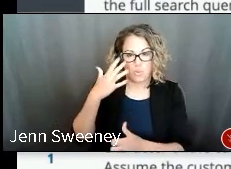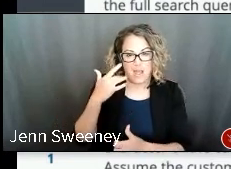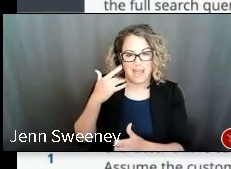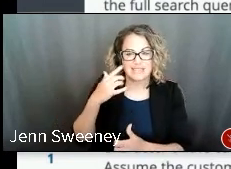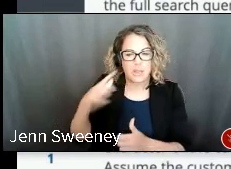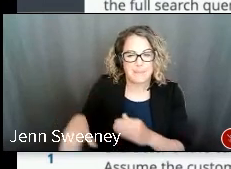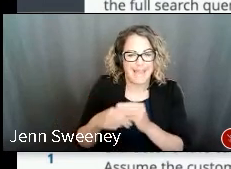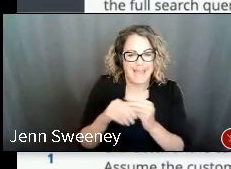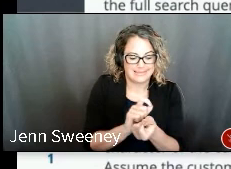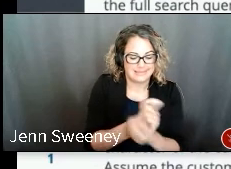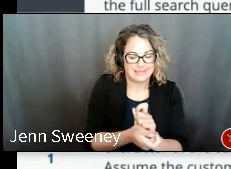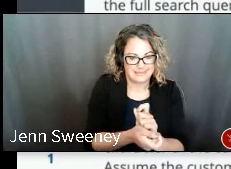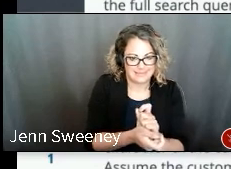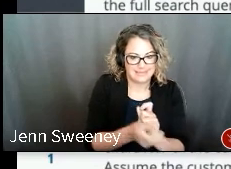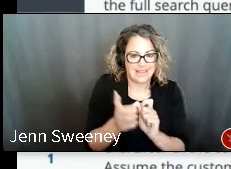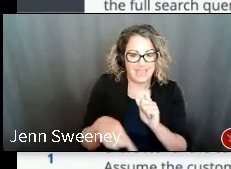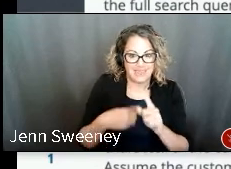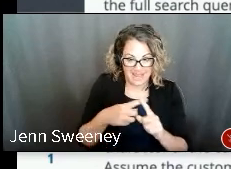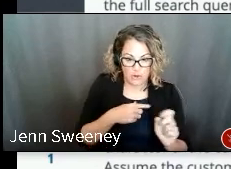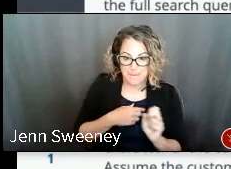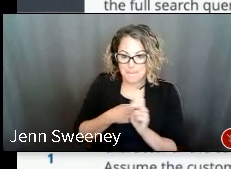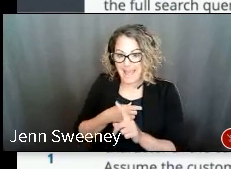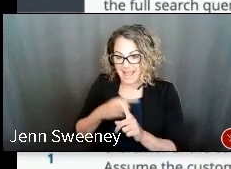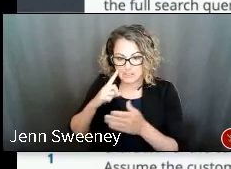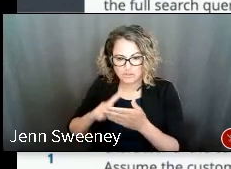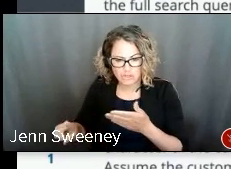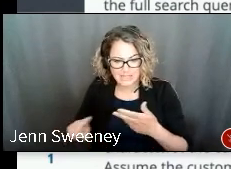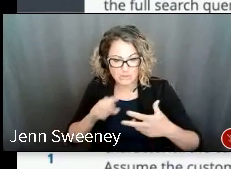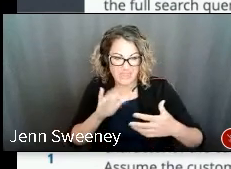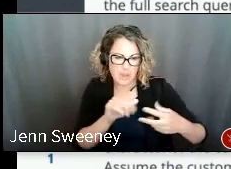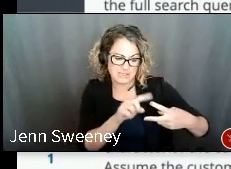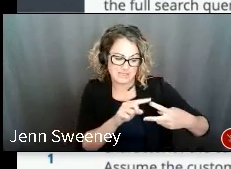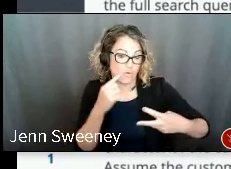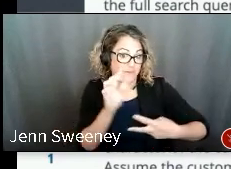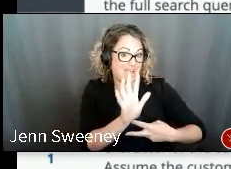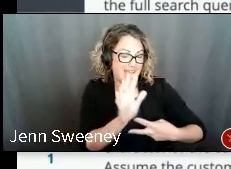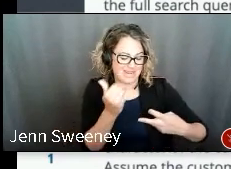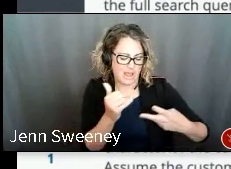And then let's check the test case 11 also.